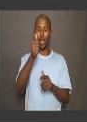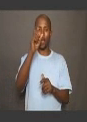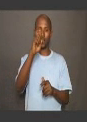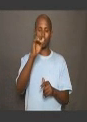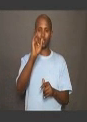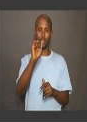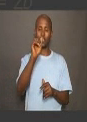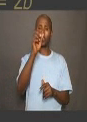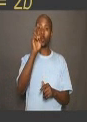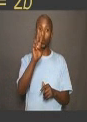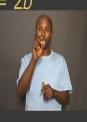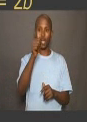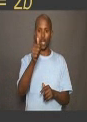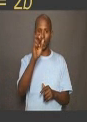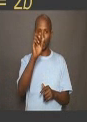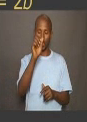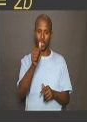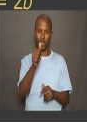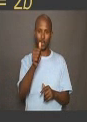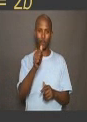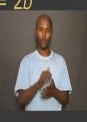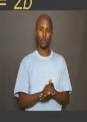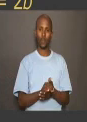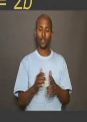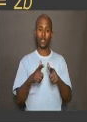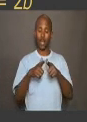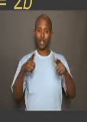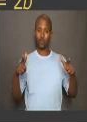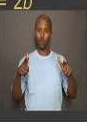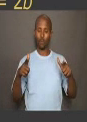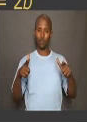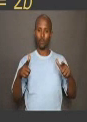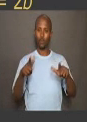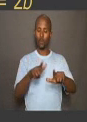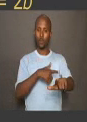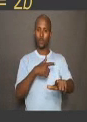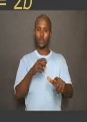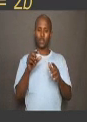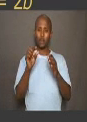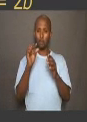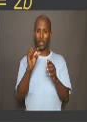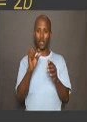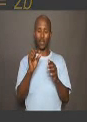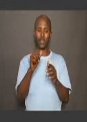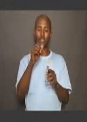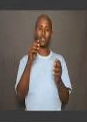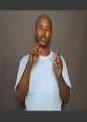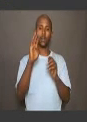still 2a, and the length of the minor axis is still